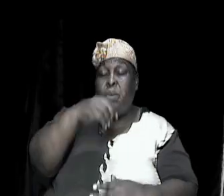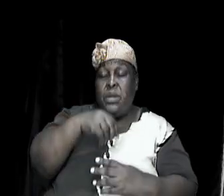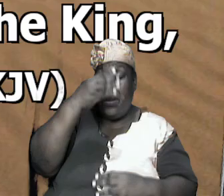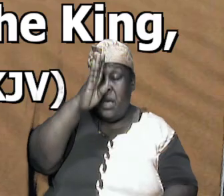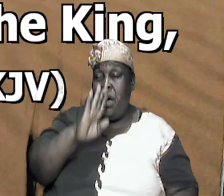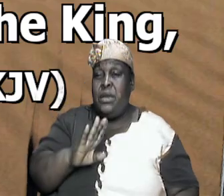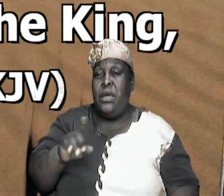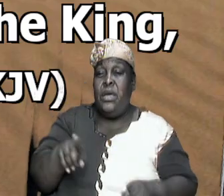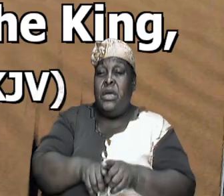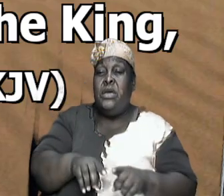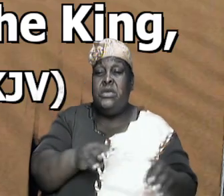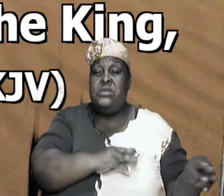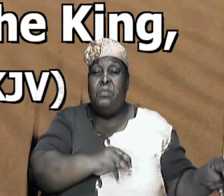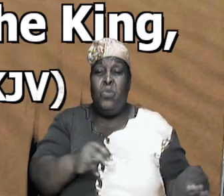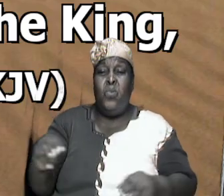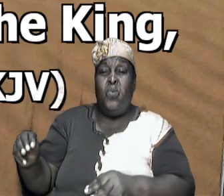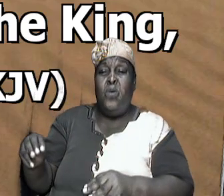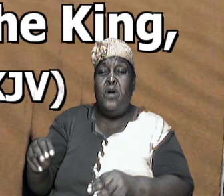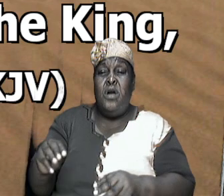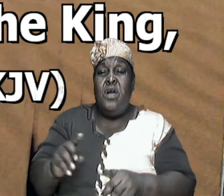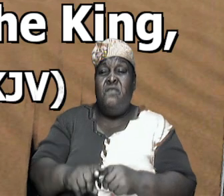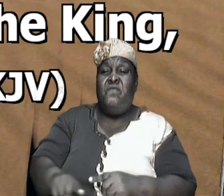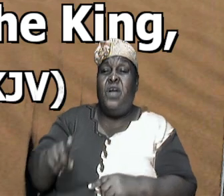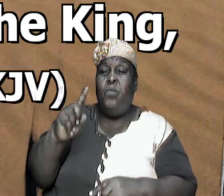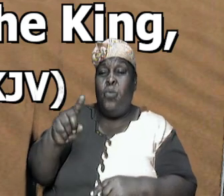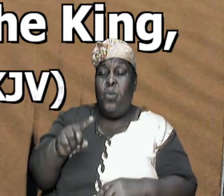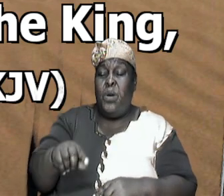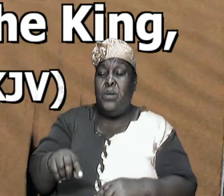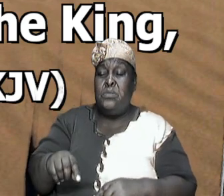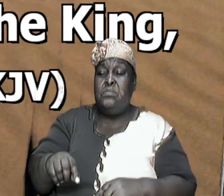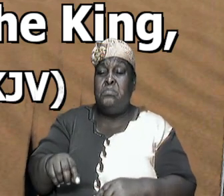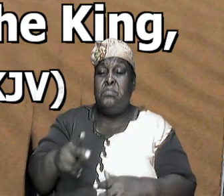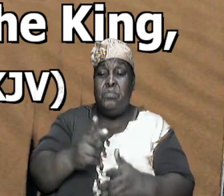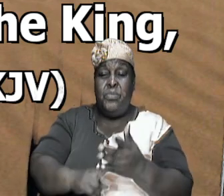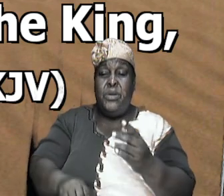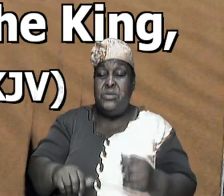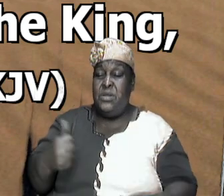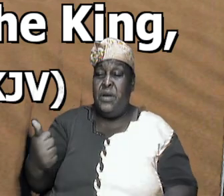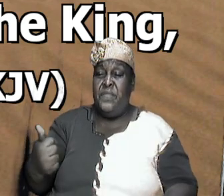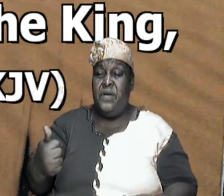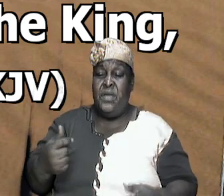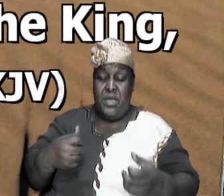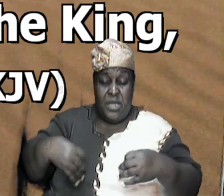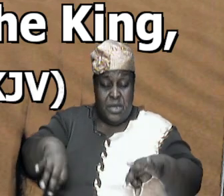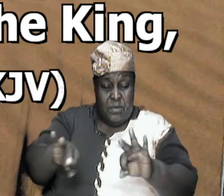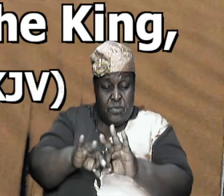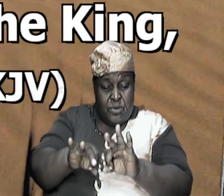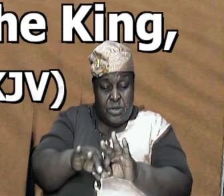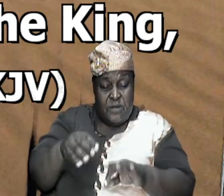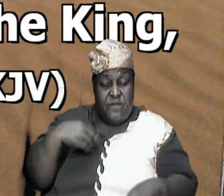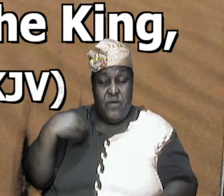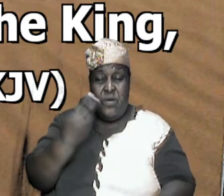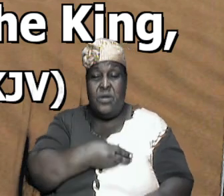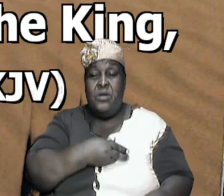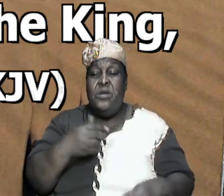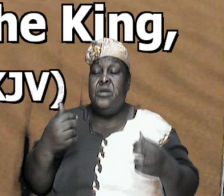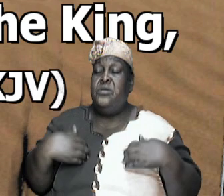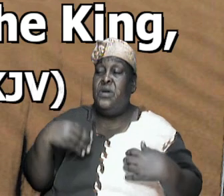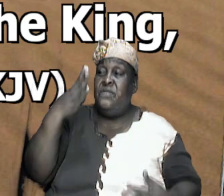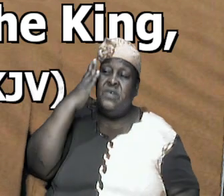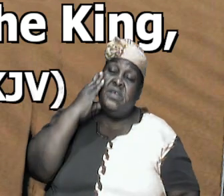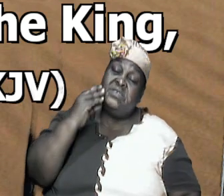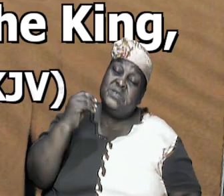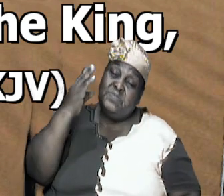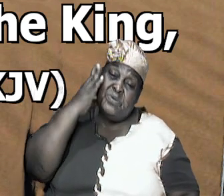and as we move from one step to the next, it is important for us to have that experience, and